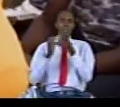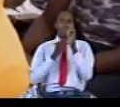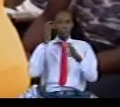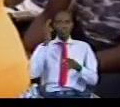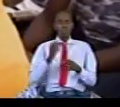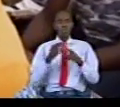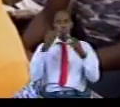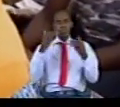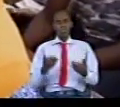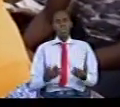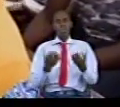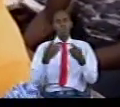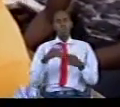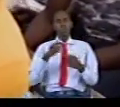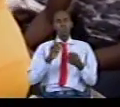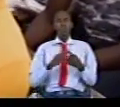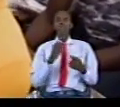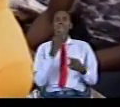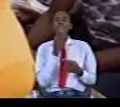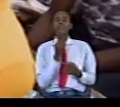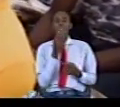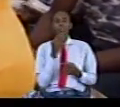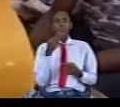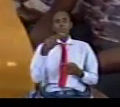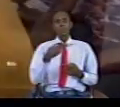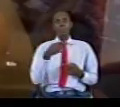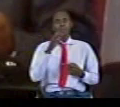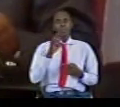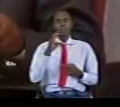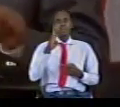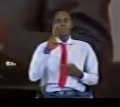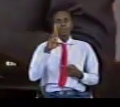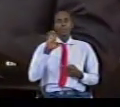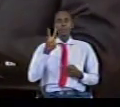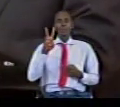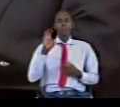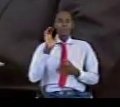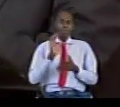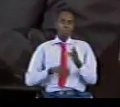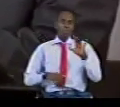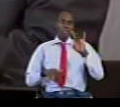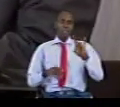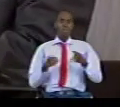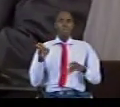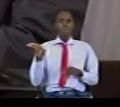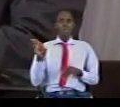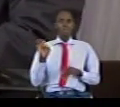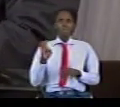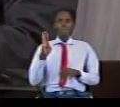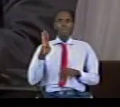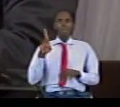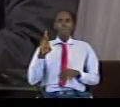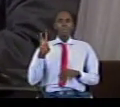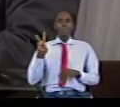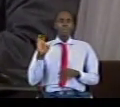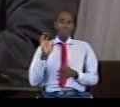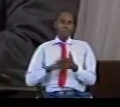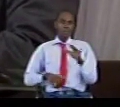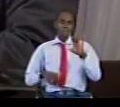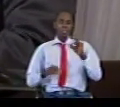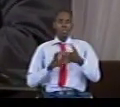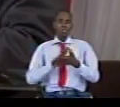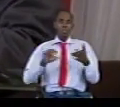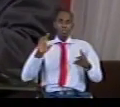to Hebrews chapter 8. Hebrews chapter 8. Look at verse 1 here. Hebrews chapter 8, verse 1.